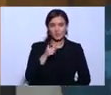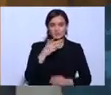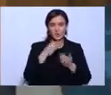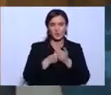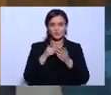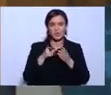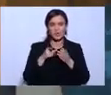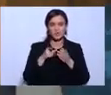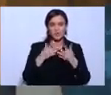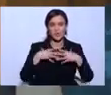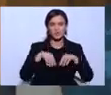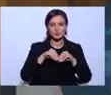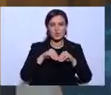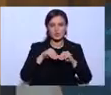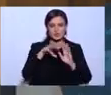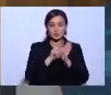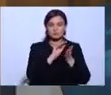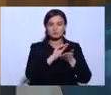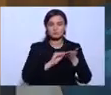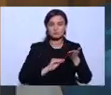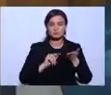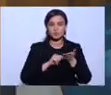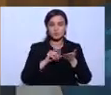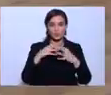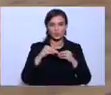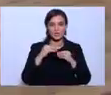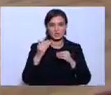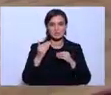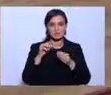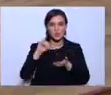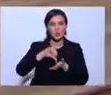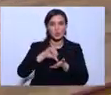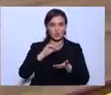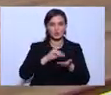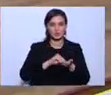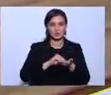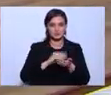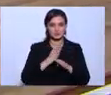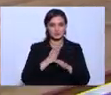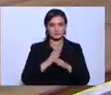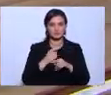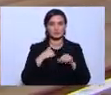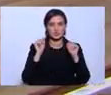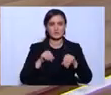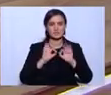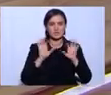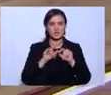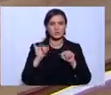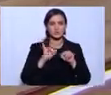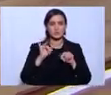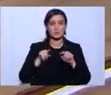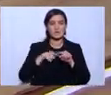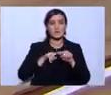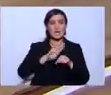the way family plays out in this novel very clearly. And I suppose we can't talk about this